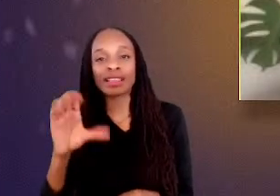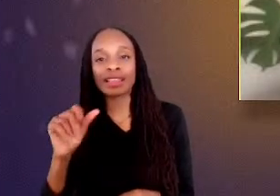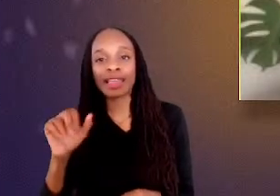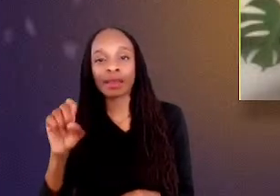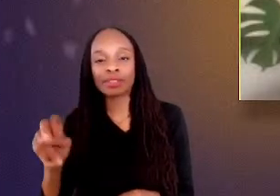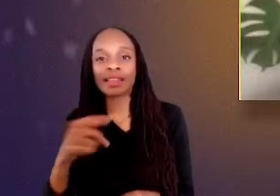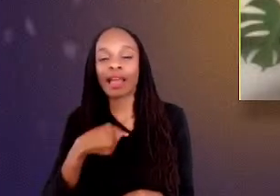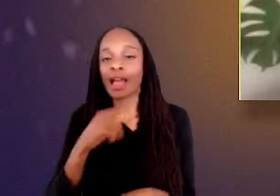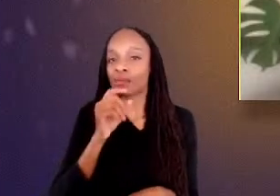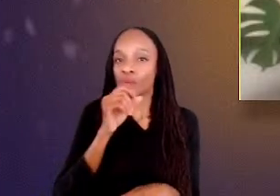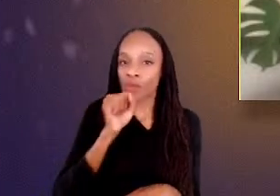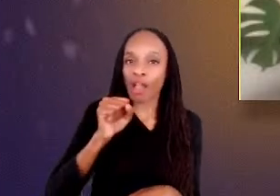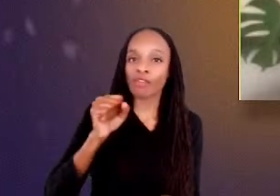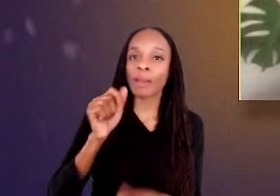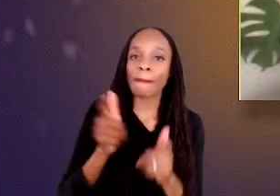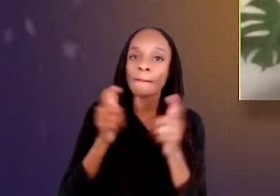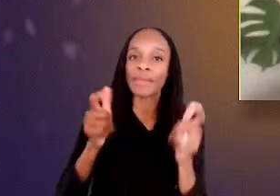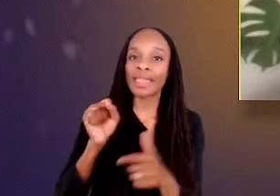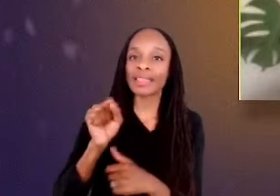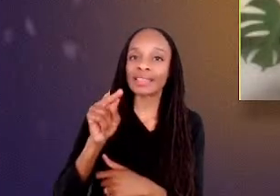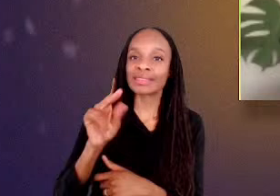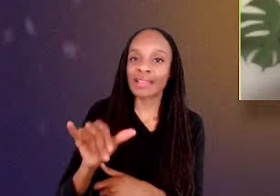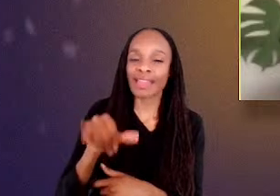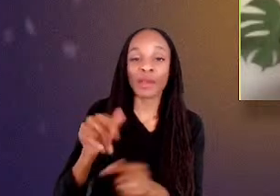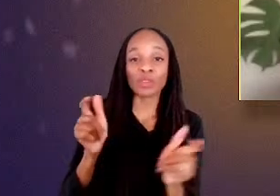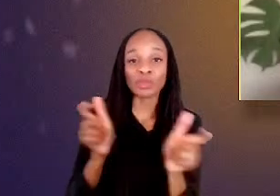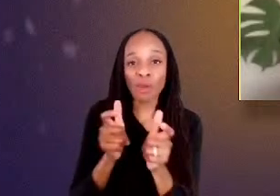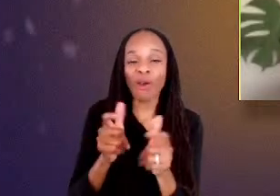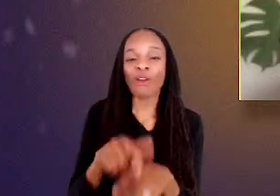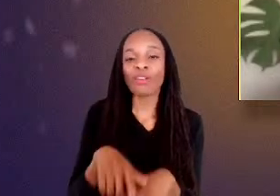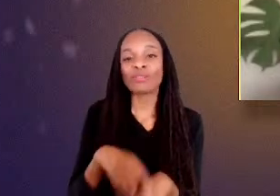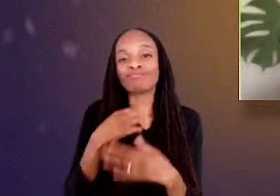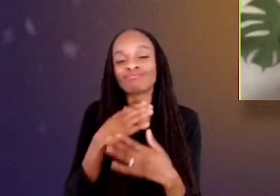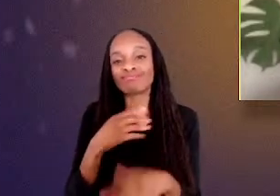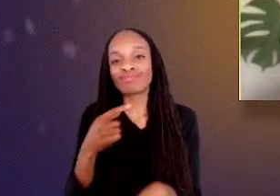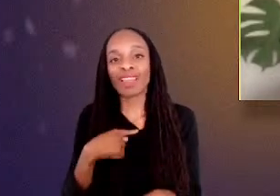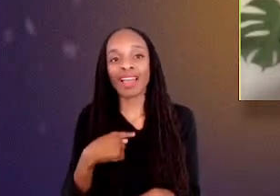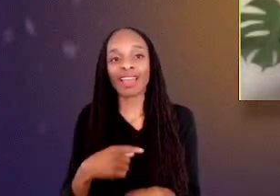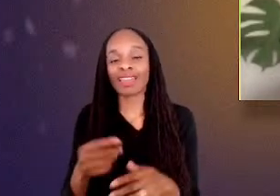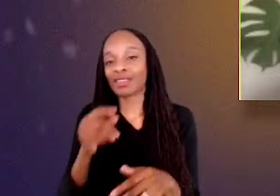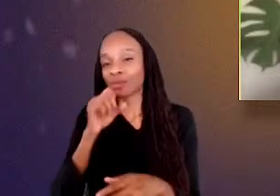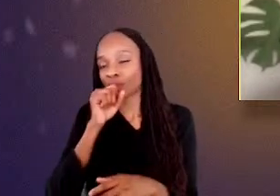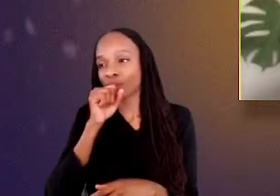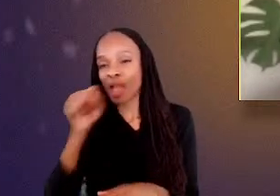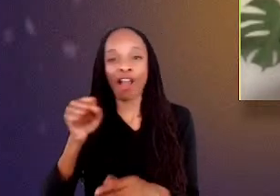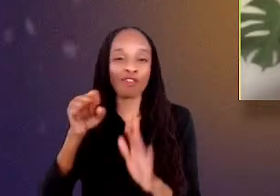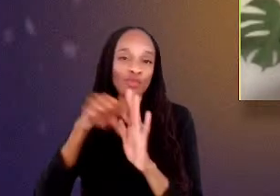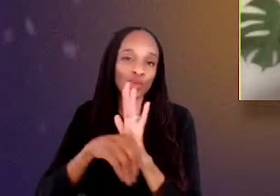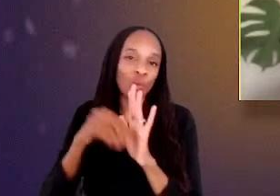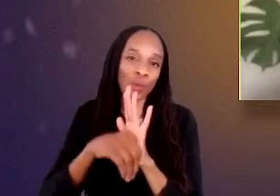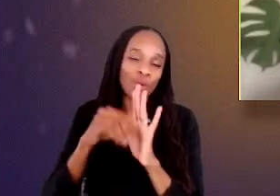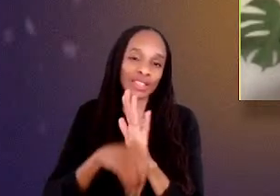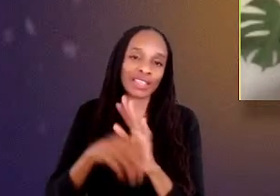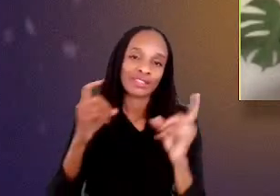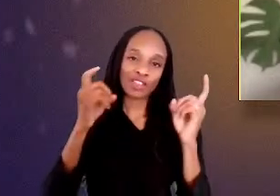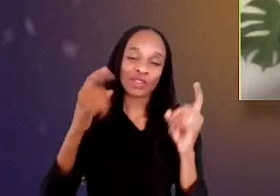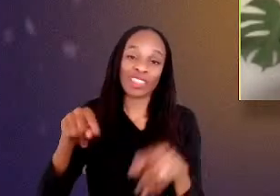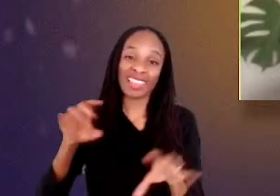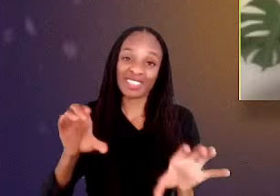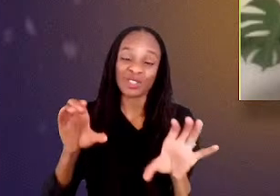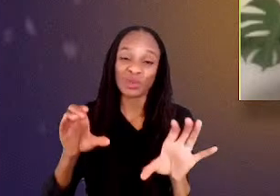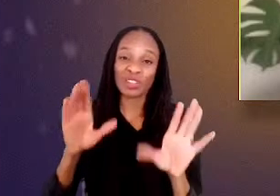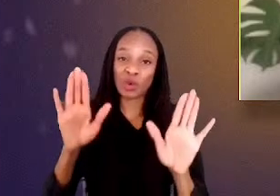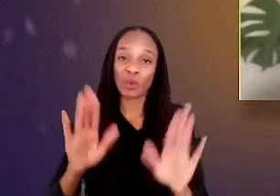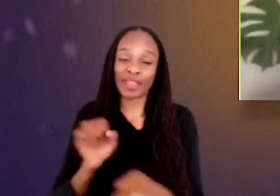I thought it was really like small and lovely. I'm a huge fan of the New Orleans Film Festival. I think they do a really good job of balancing that combination of